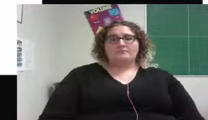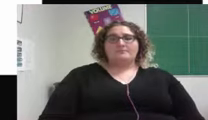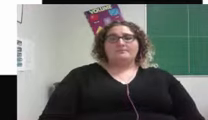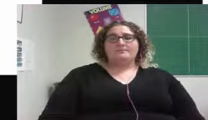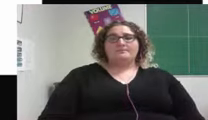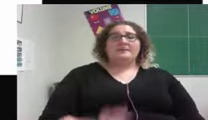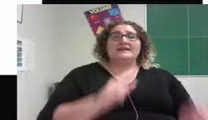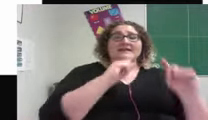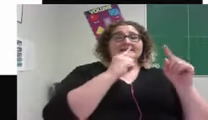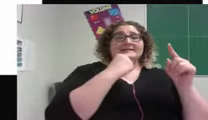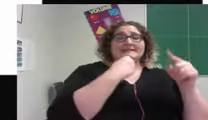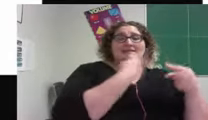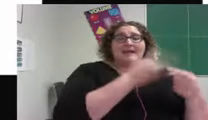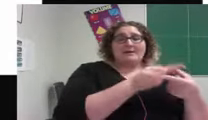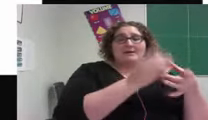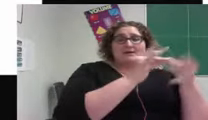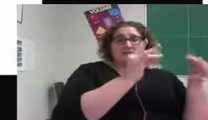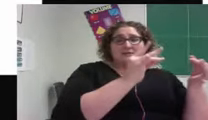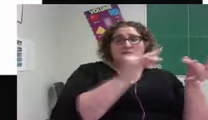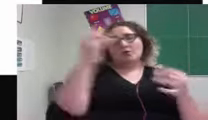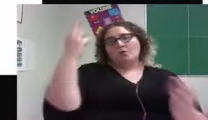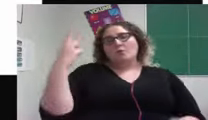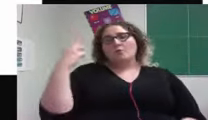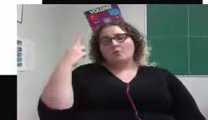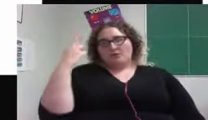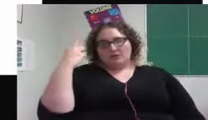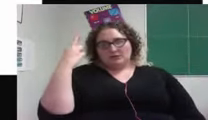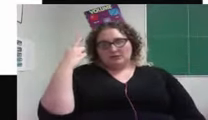Angle 1 is congruent to angle 2.